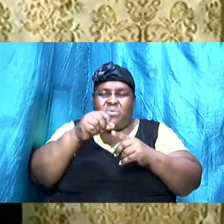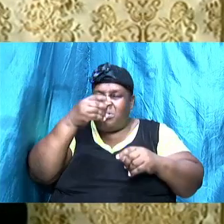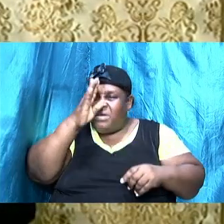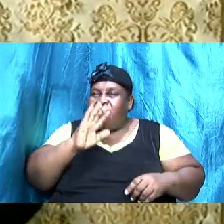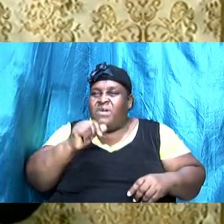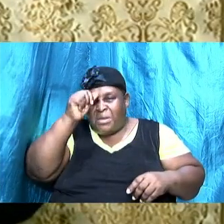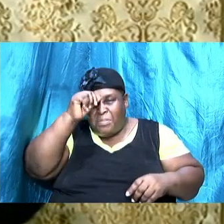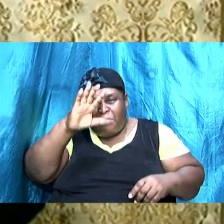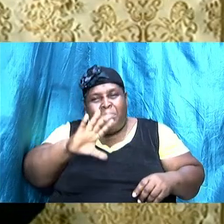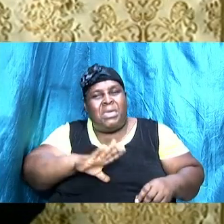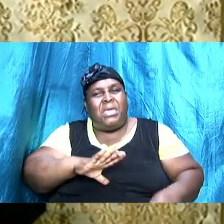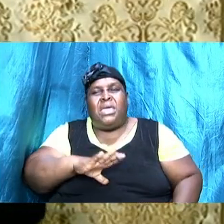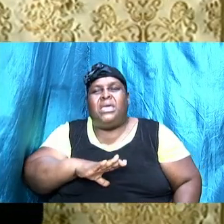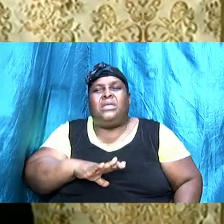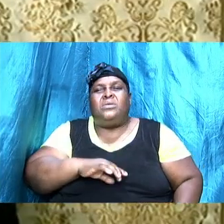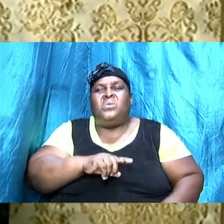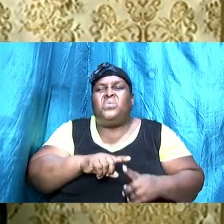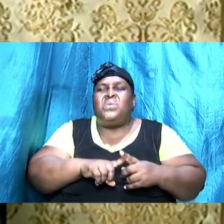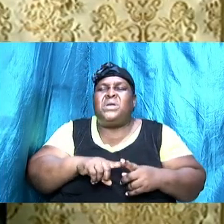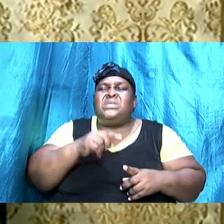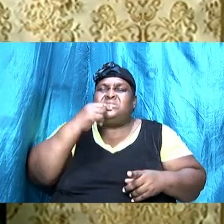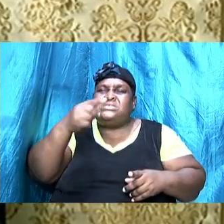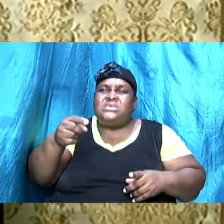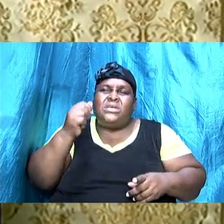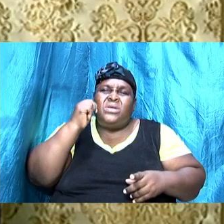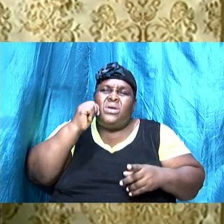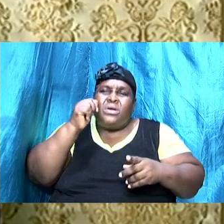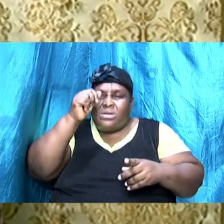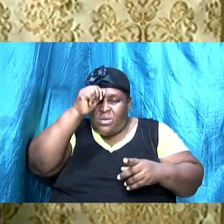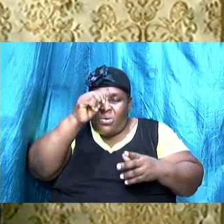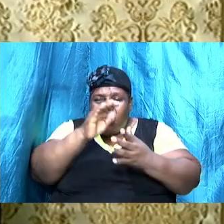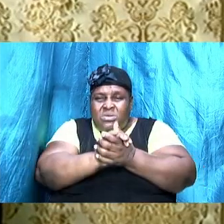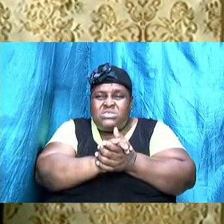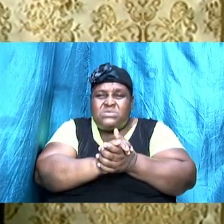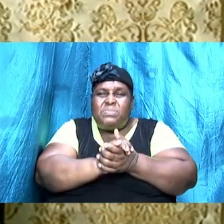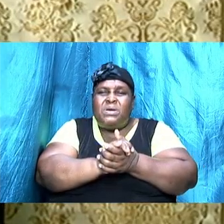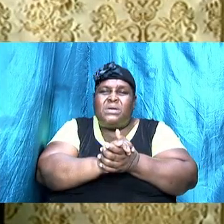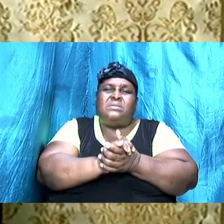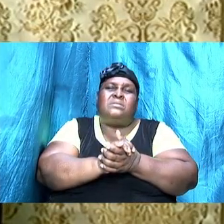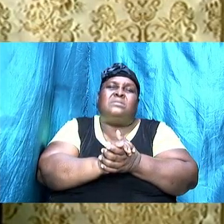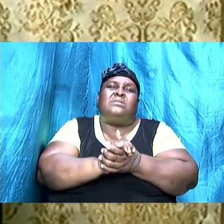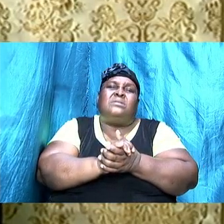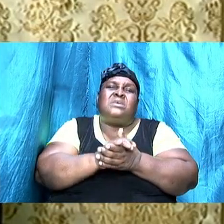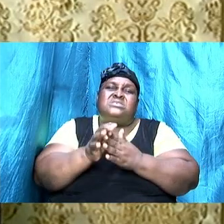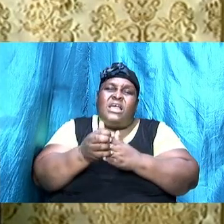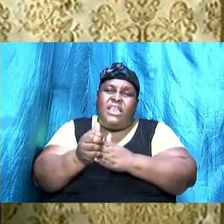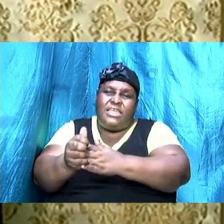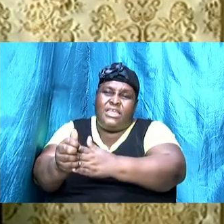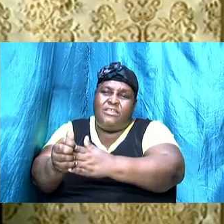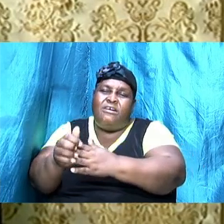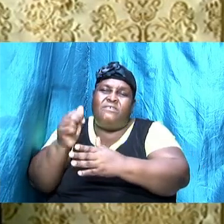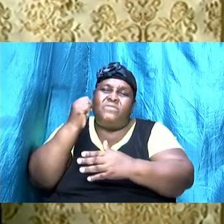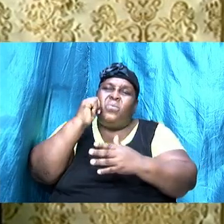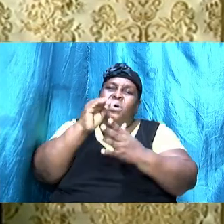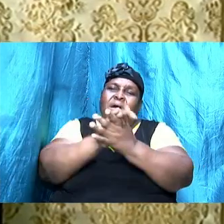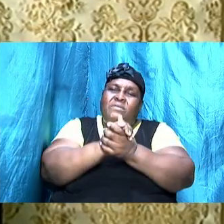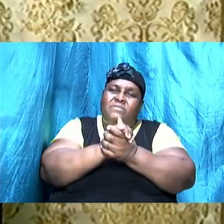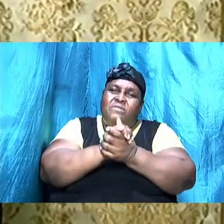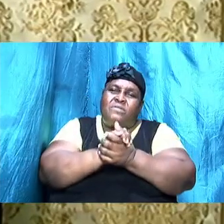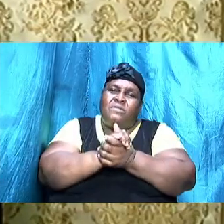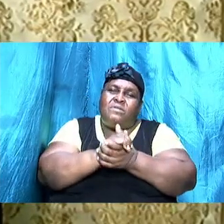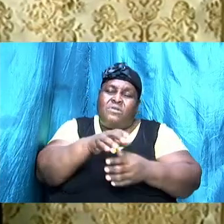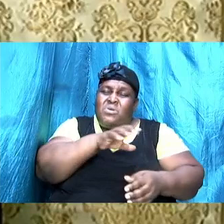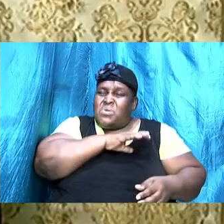meant when it says the husband is the head of the wife, even as Christ is the head of the church. Christ has not, has